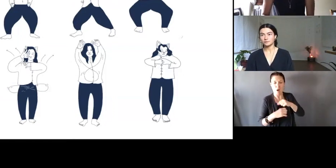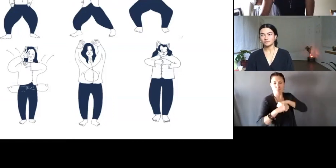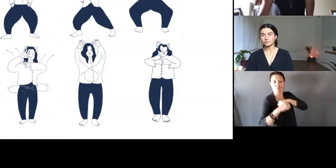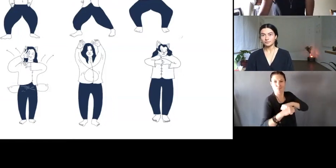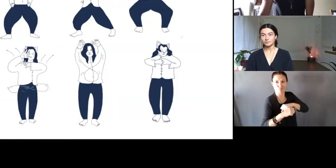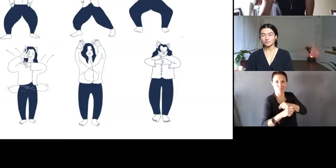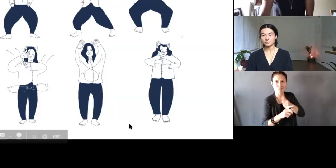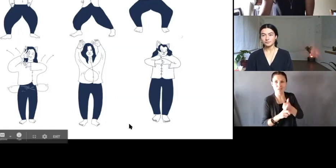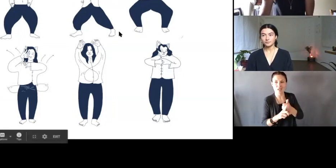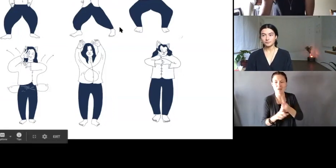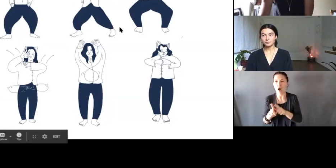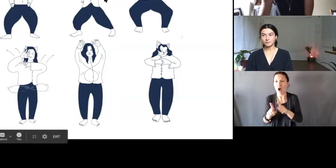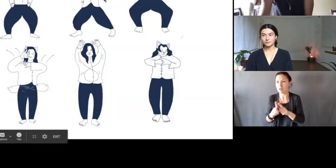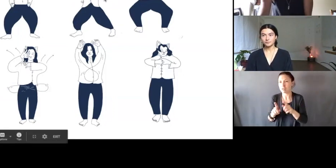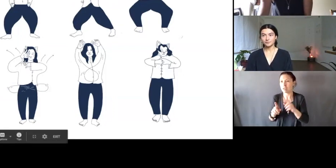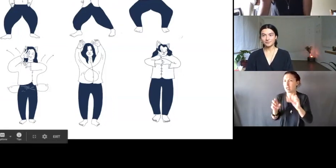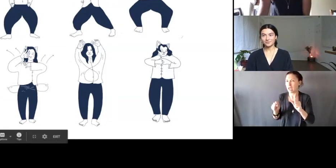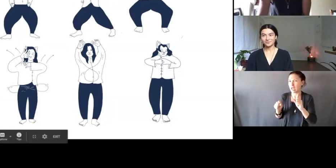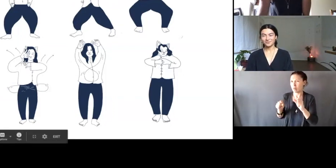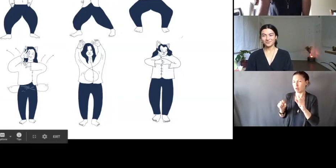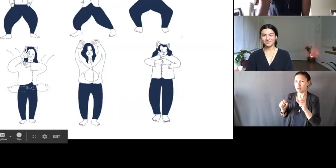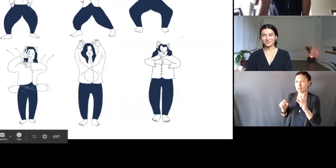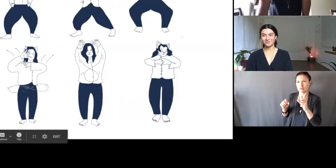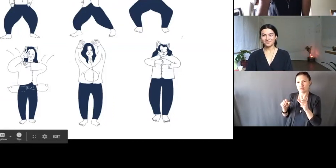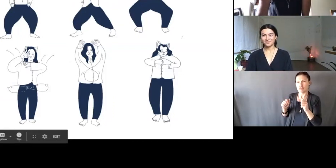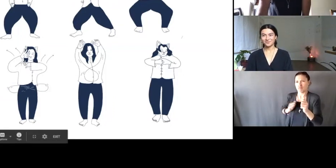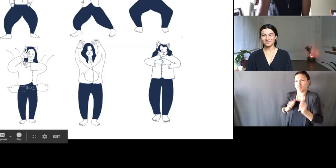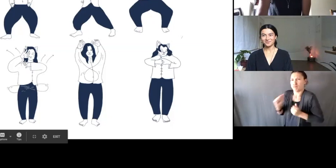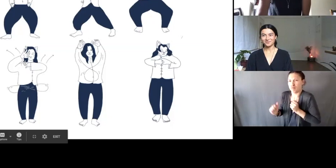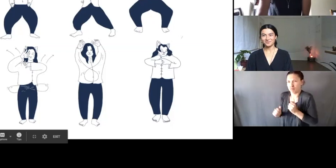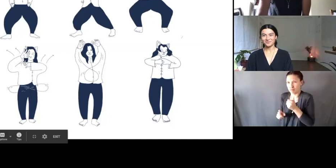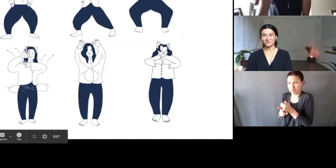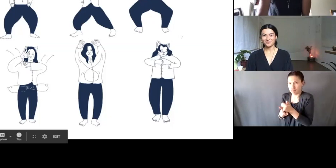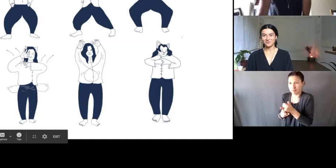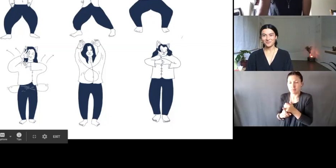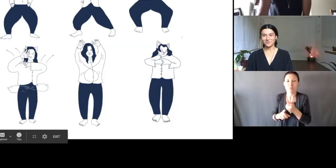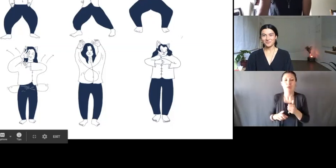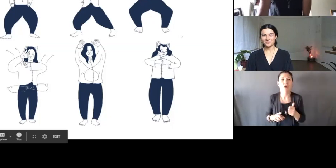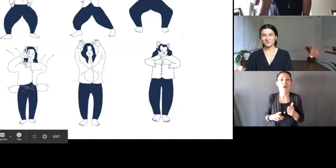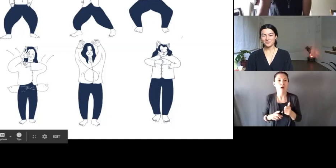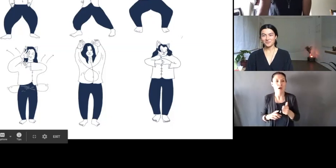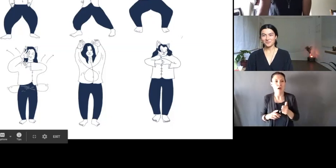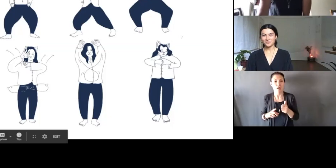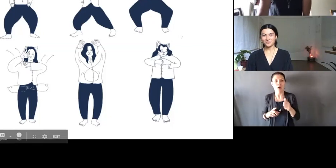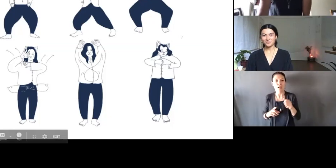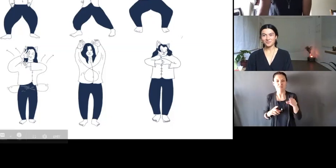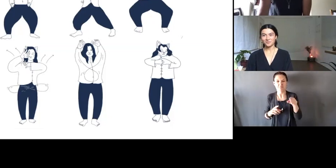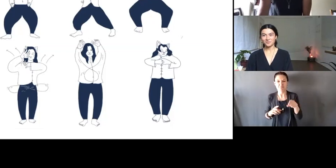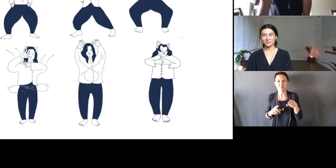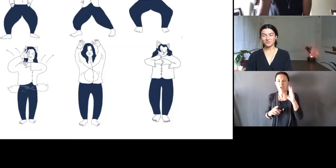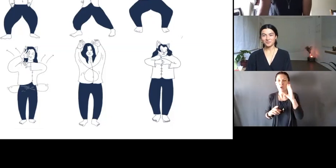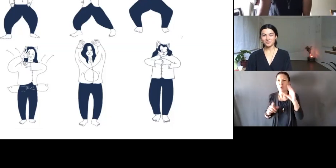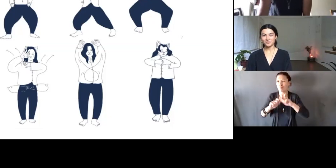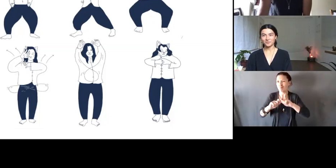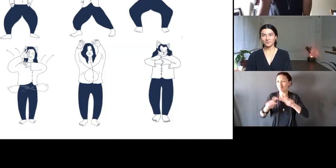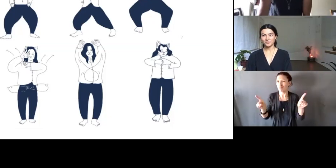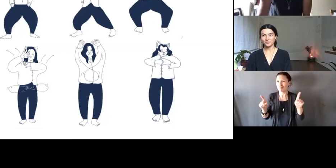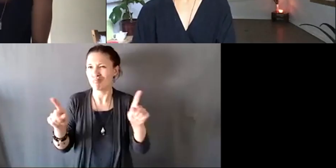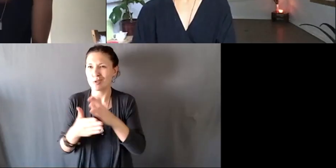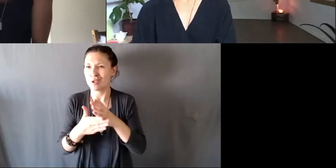later. As you can see, they're tiger people, but we'll now continue to practice